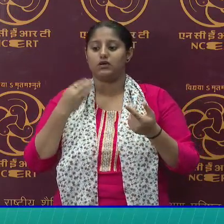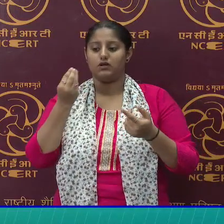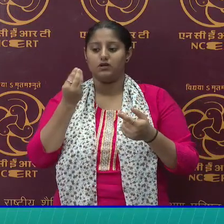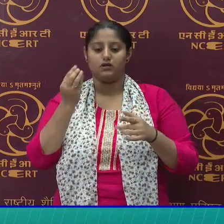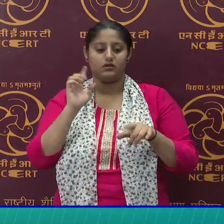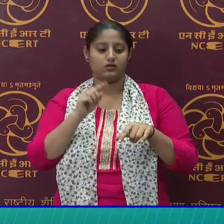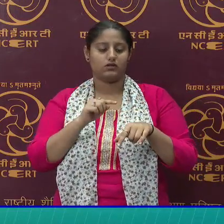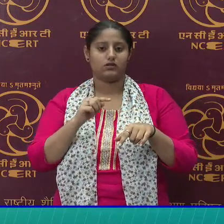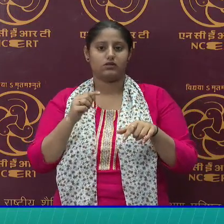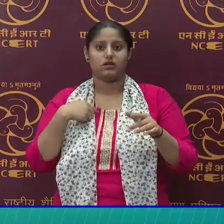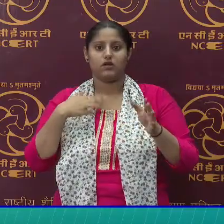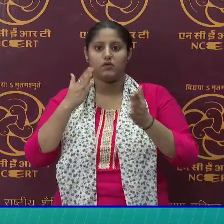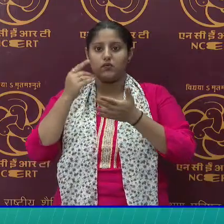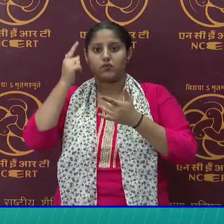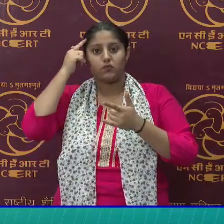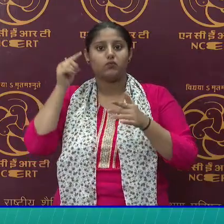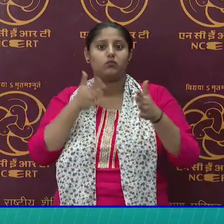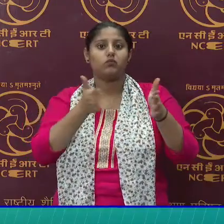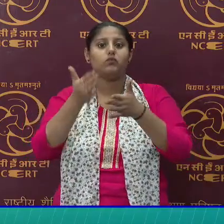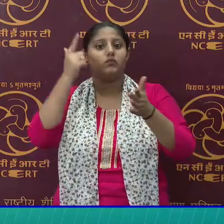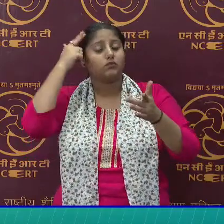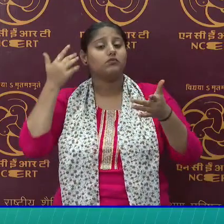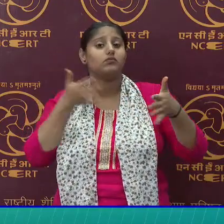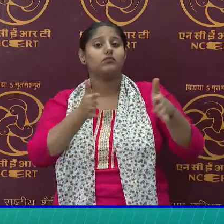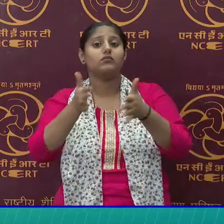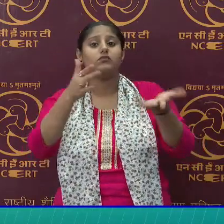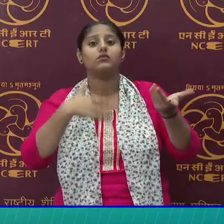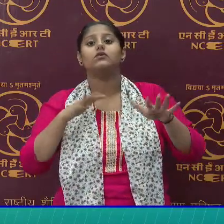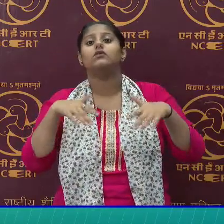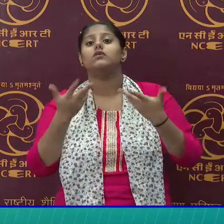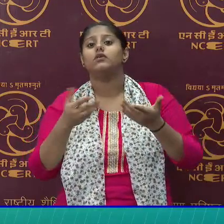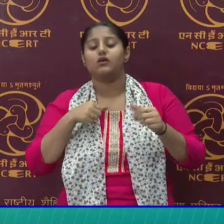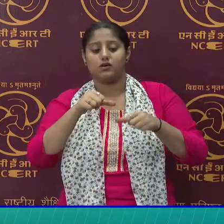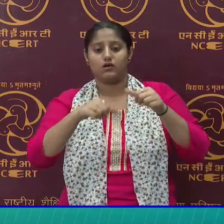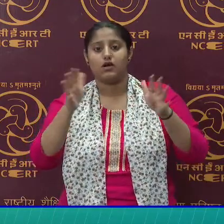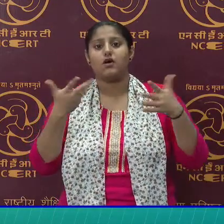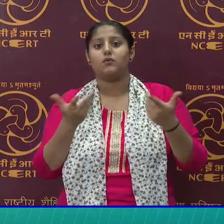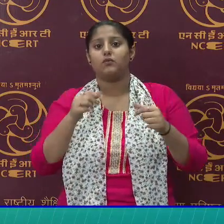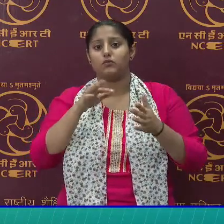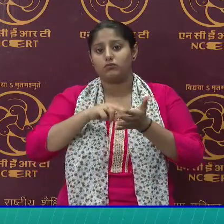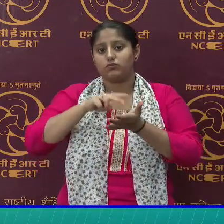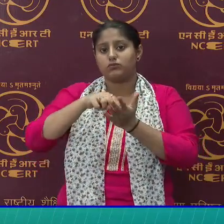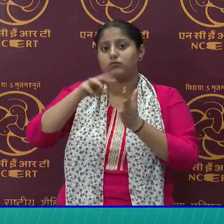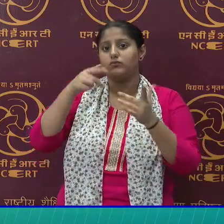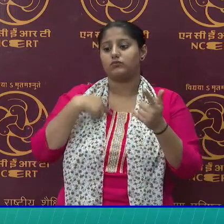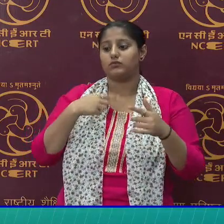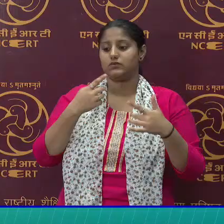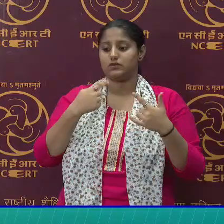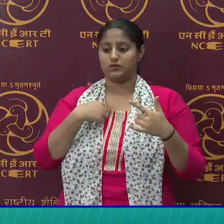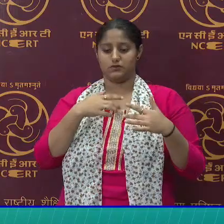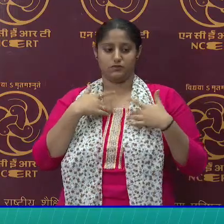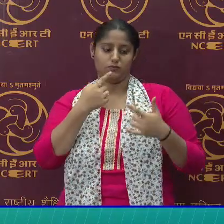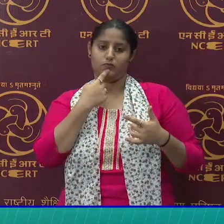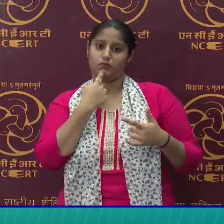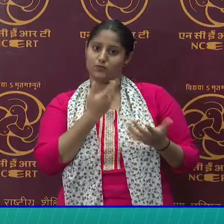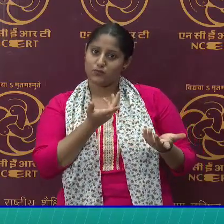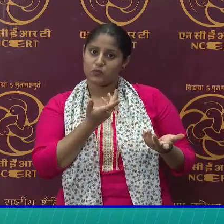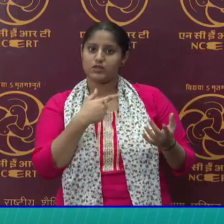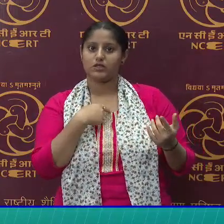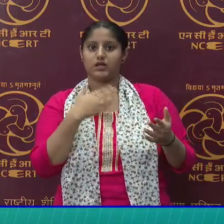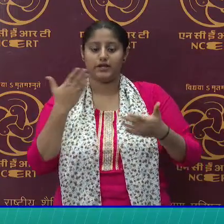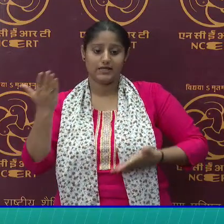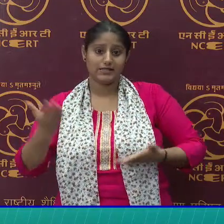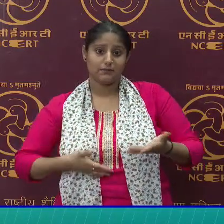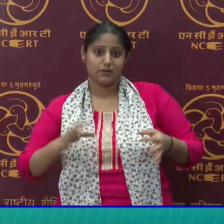something on road safety, and we had, I'm happy to say that perhaps we anticipated